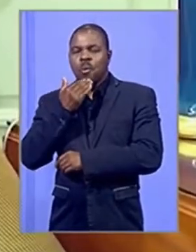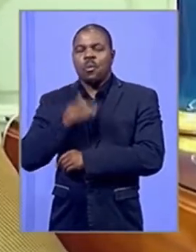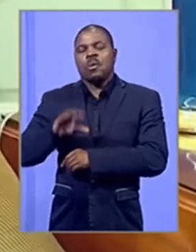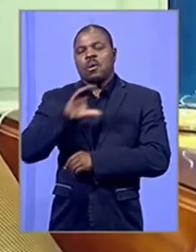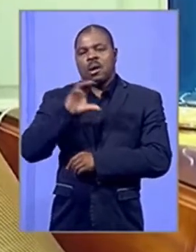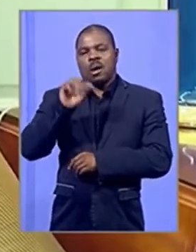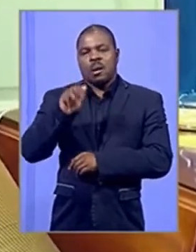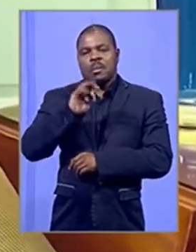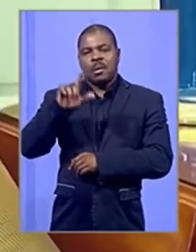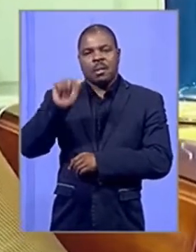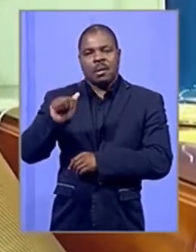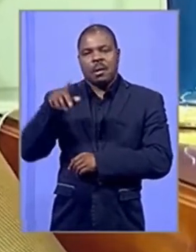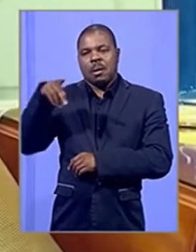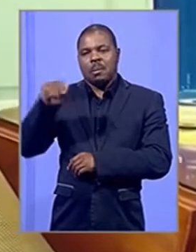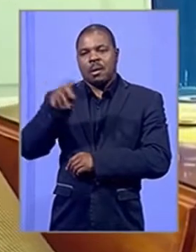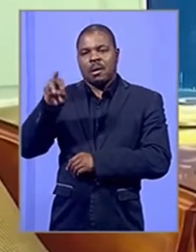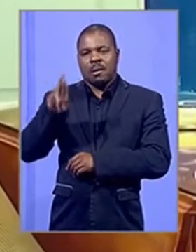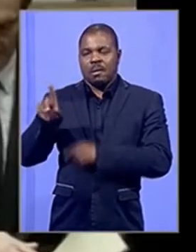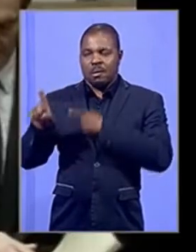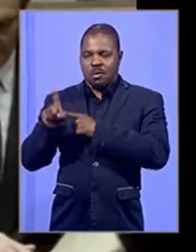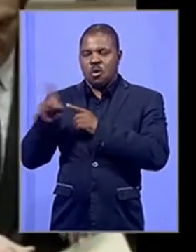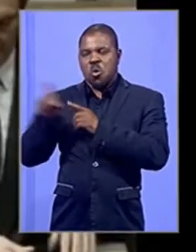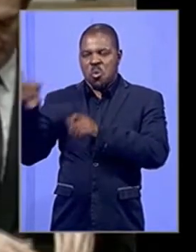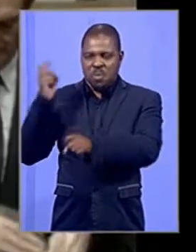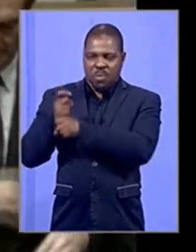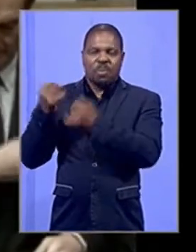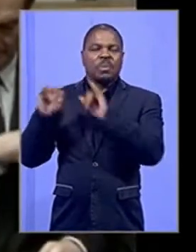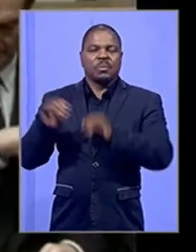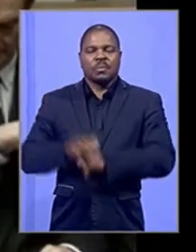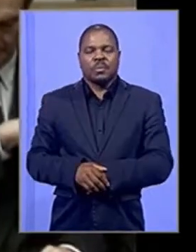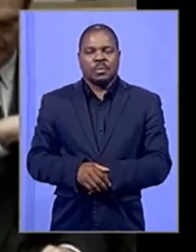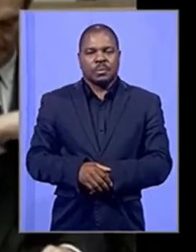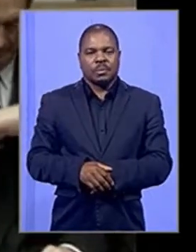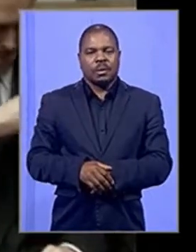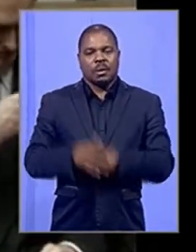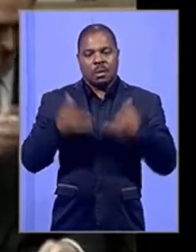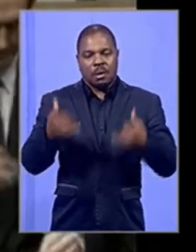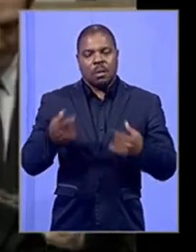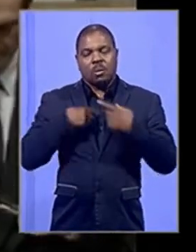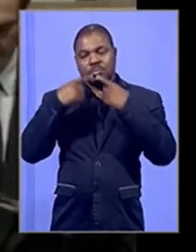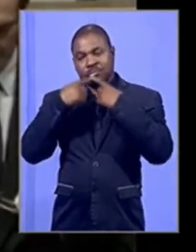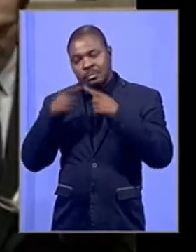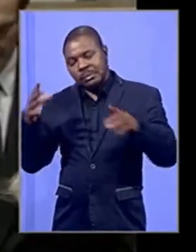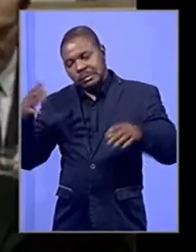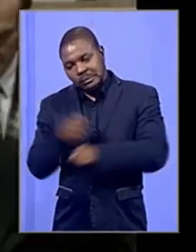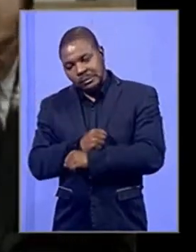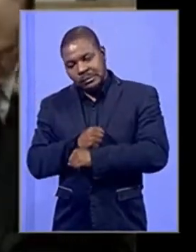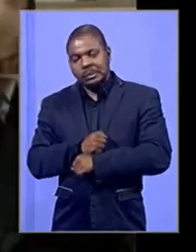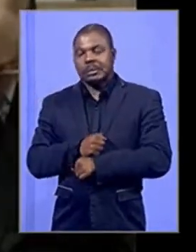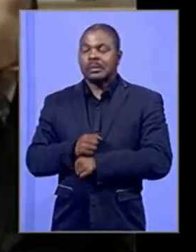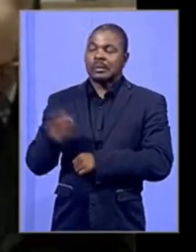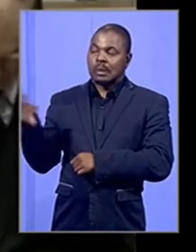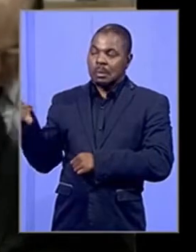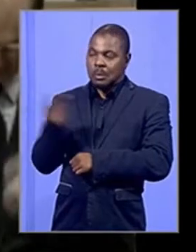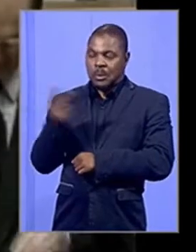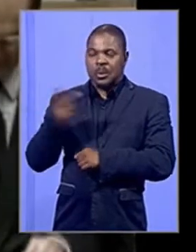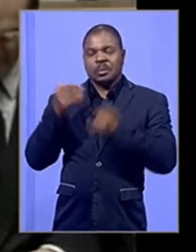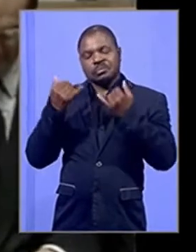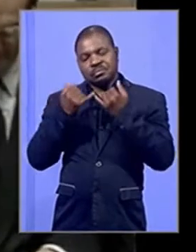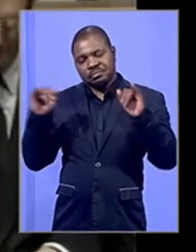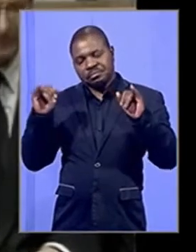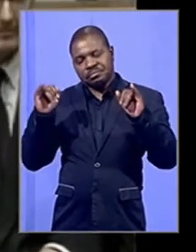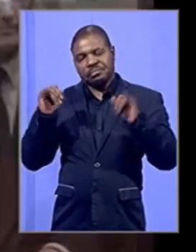peleng Camilla Parker Bowers. It is announced from Buckingham Palace that with regret the Prince and Princess of Wales have